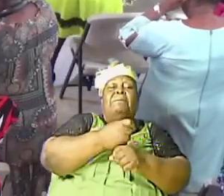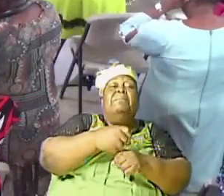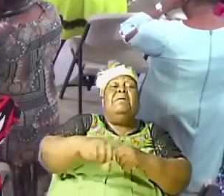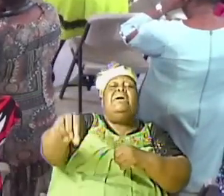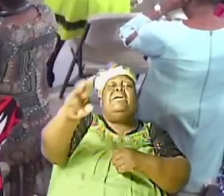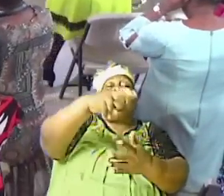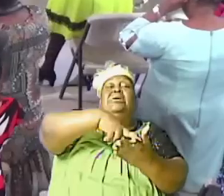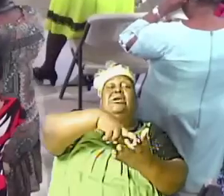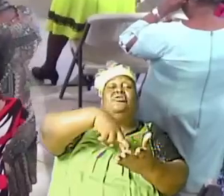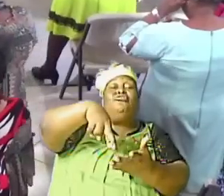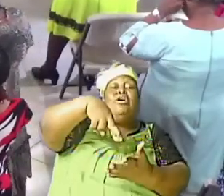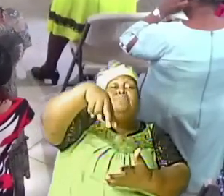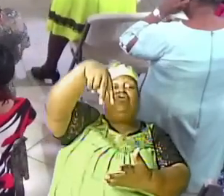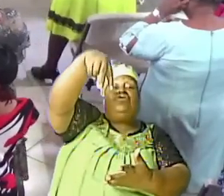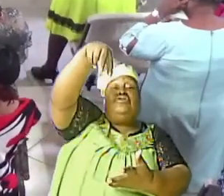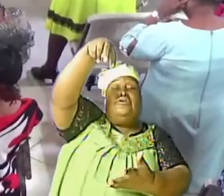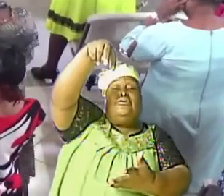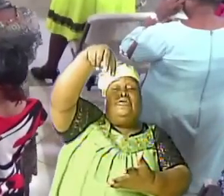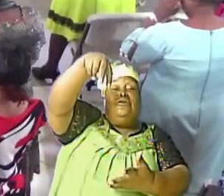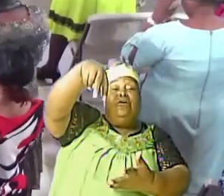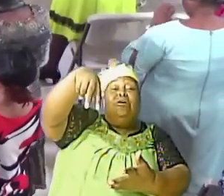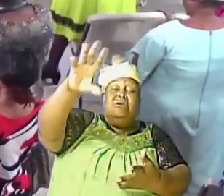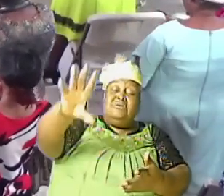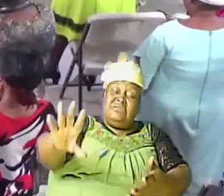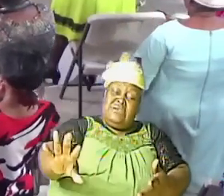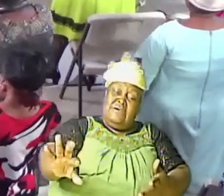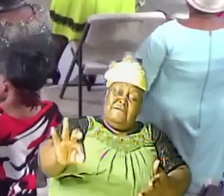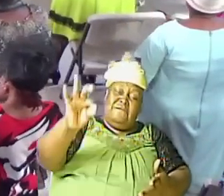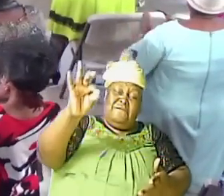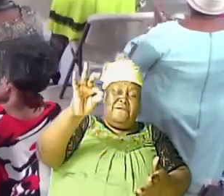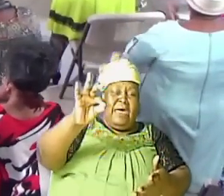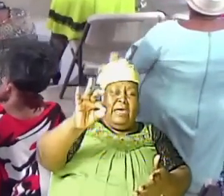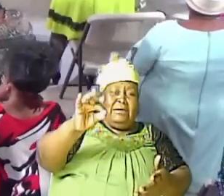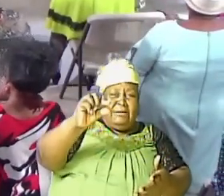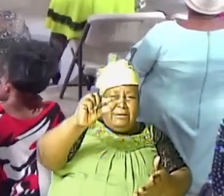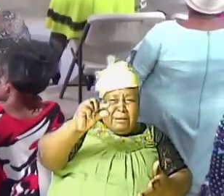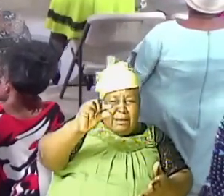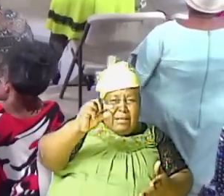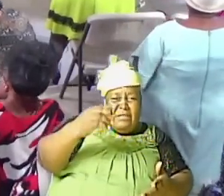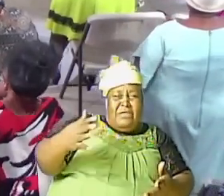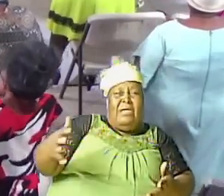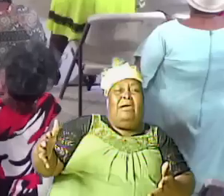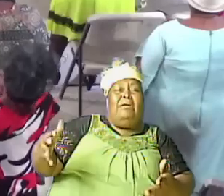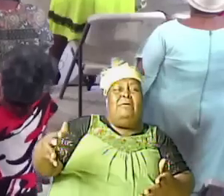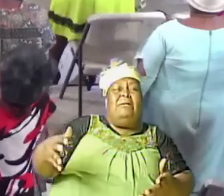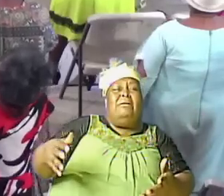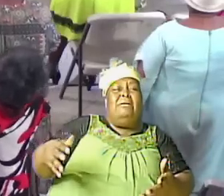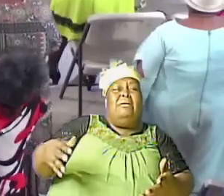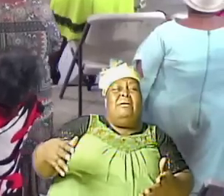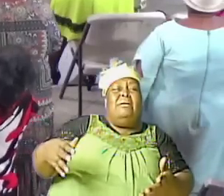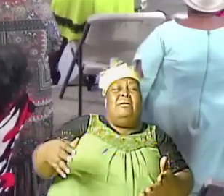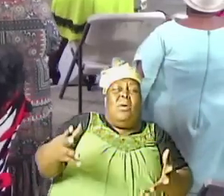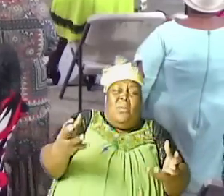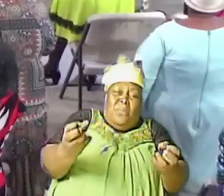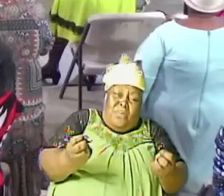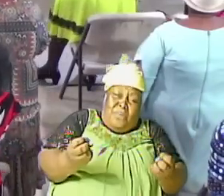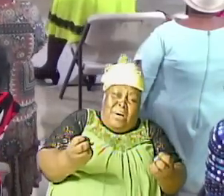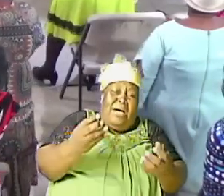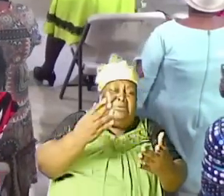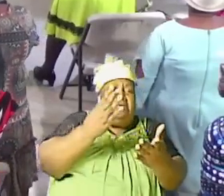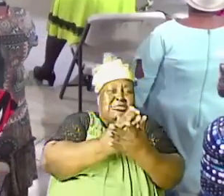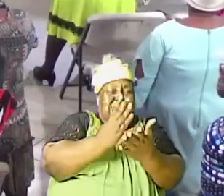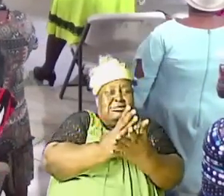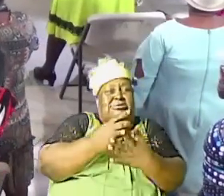this morning to find that pebble, Jesus. I want to make it in.